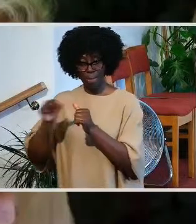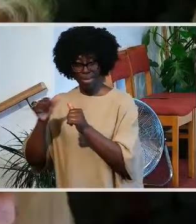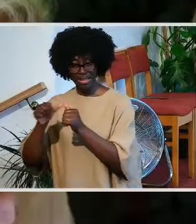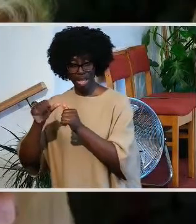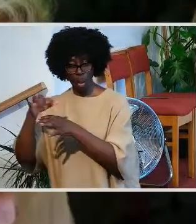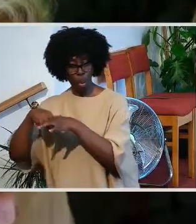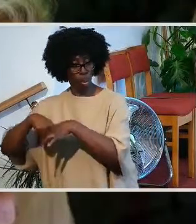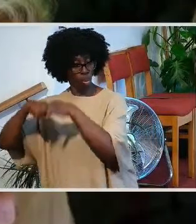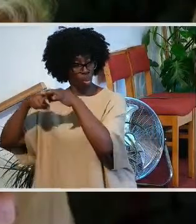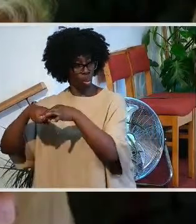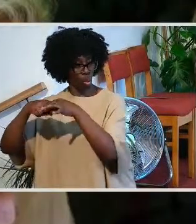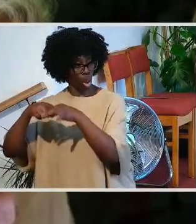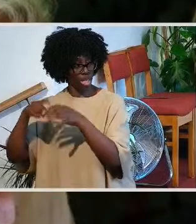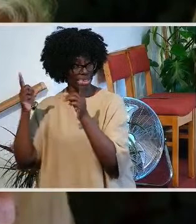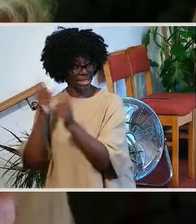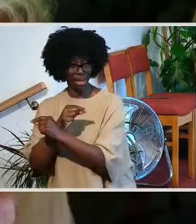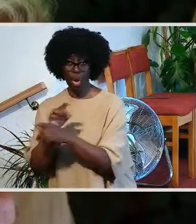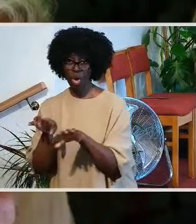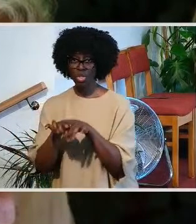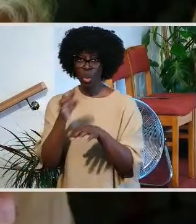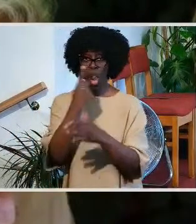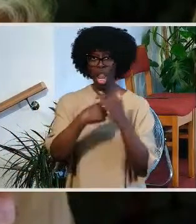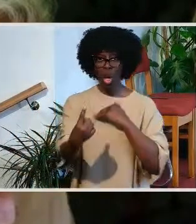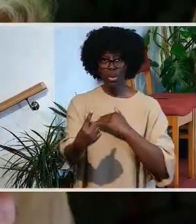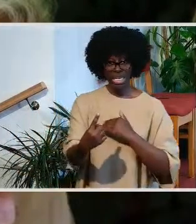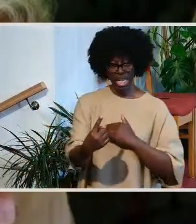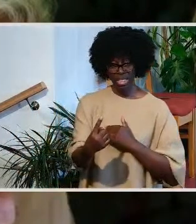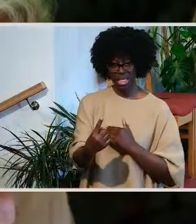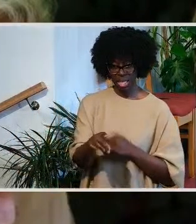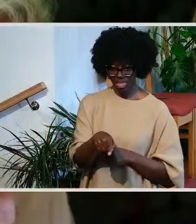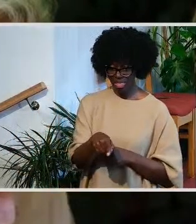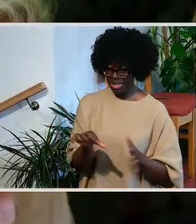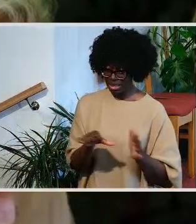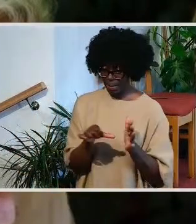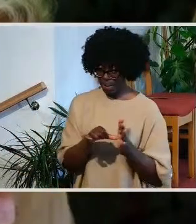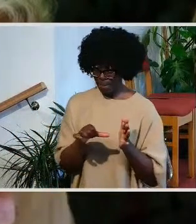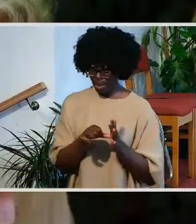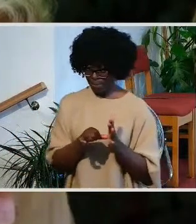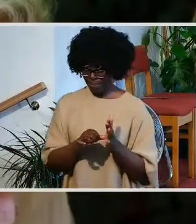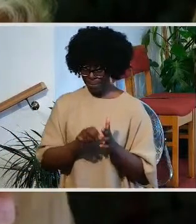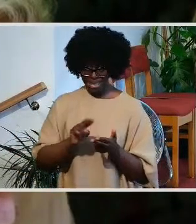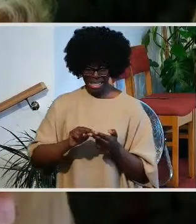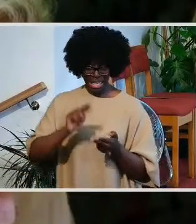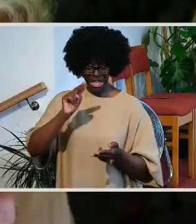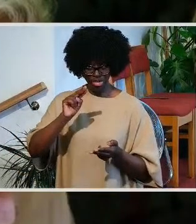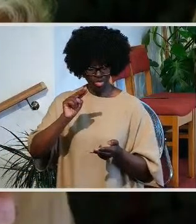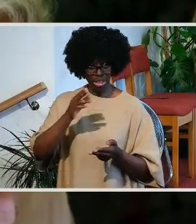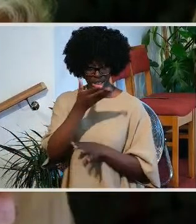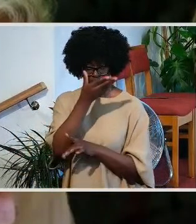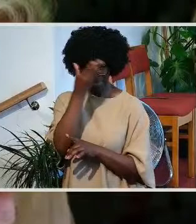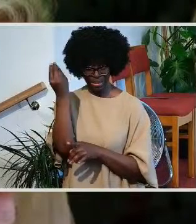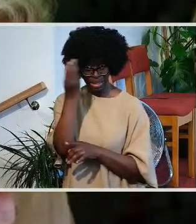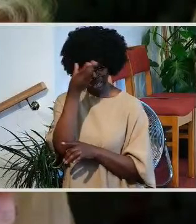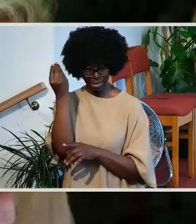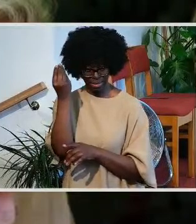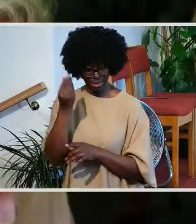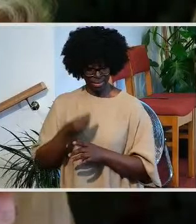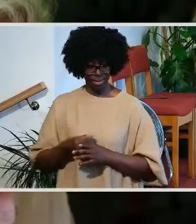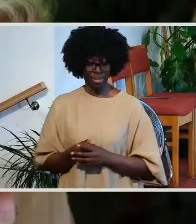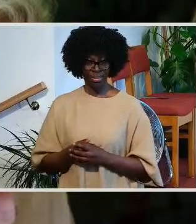Okay. So loneliness as well is linked to an increase in your chances of getting